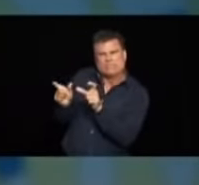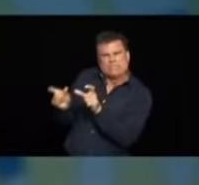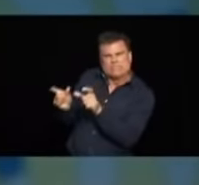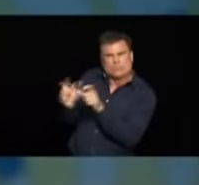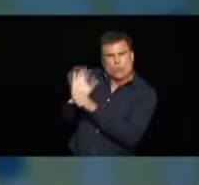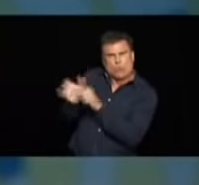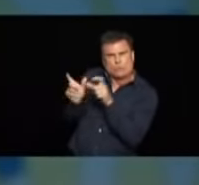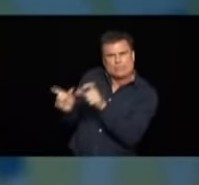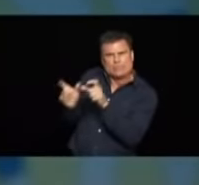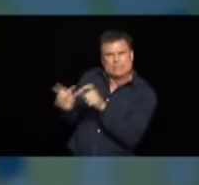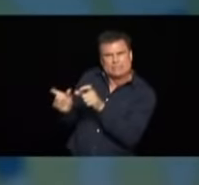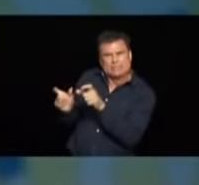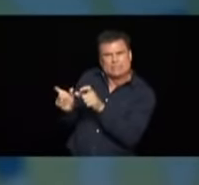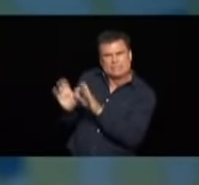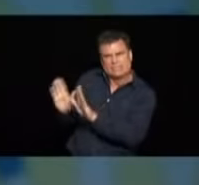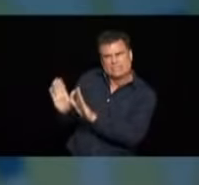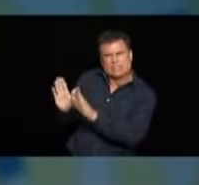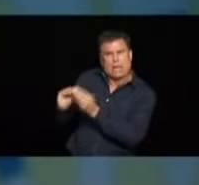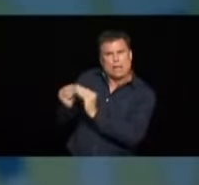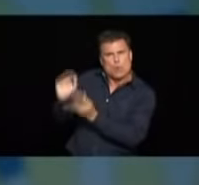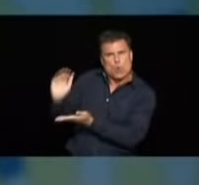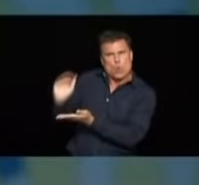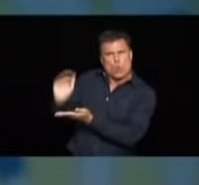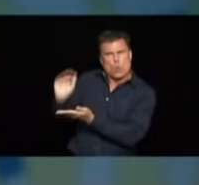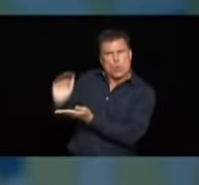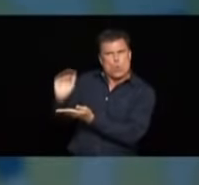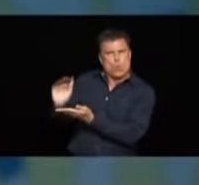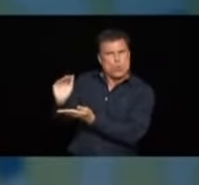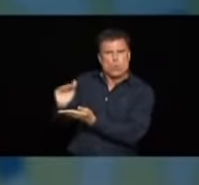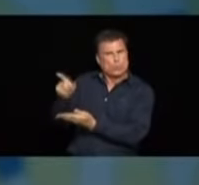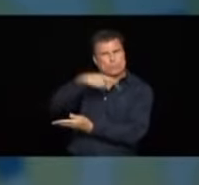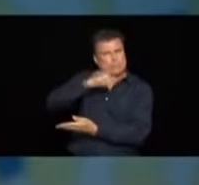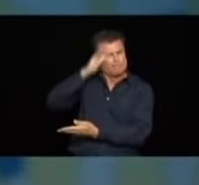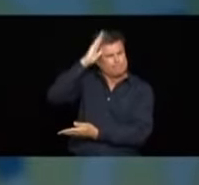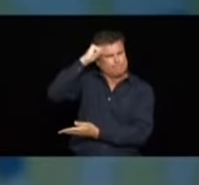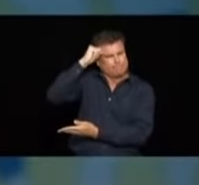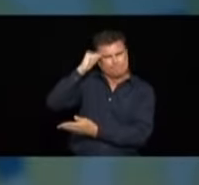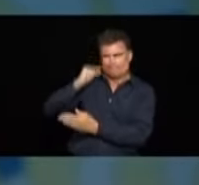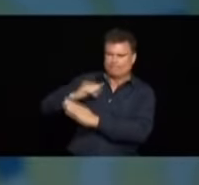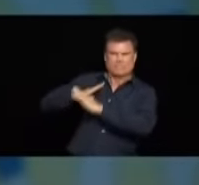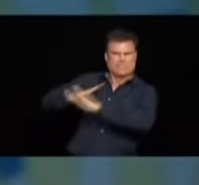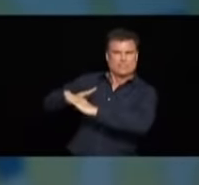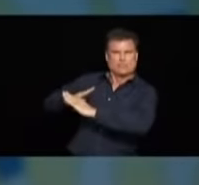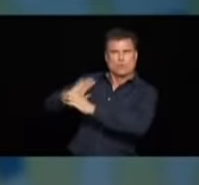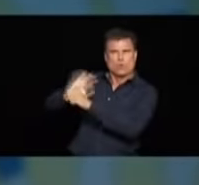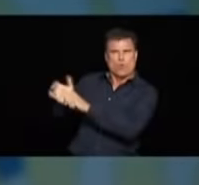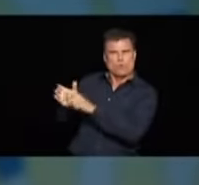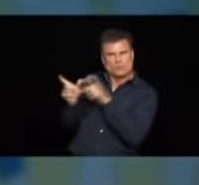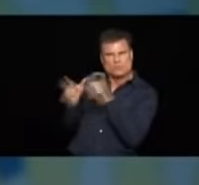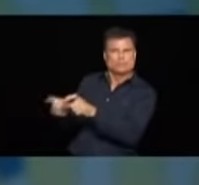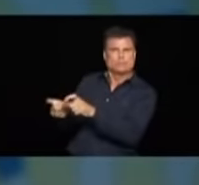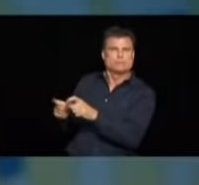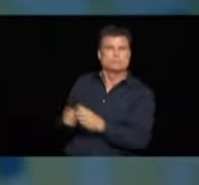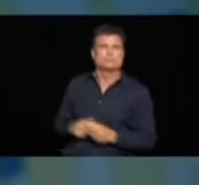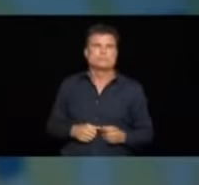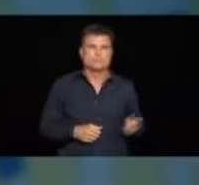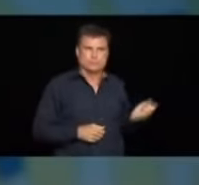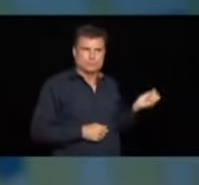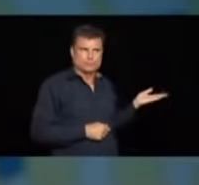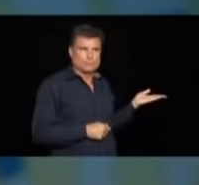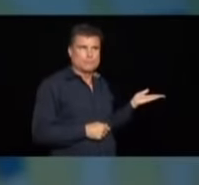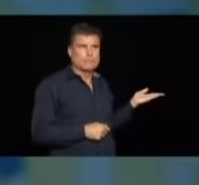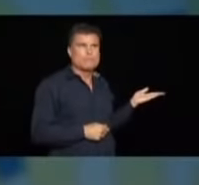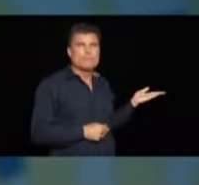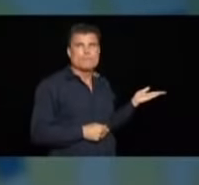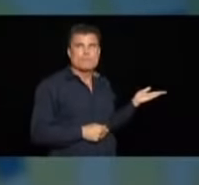to keep it that way as we move into the fall. I also wanted to, we've had an uptick in